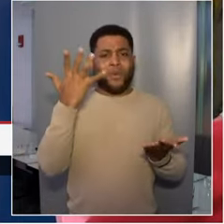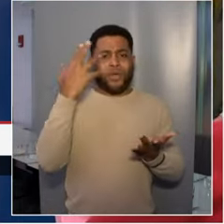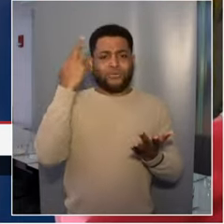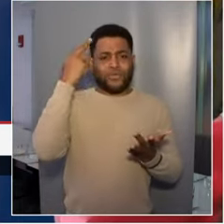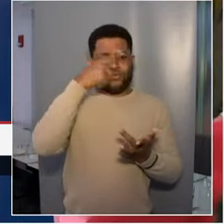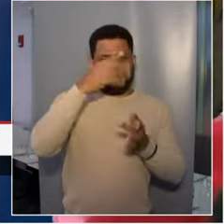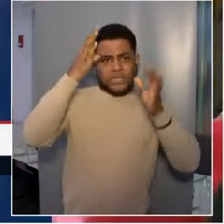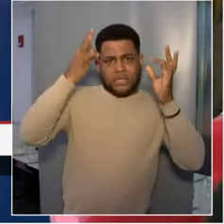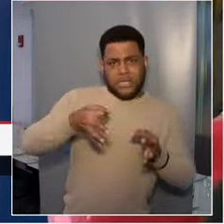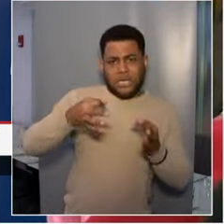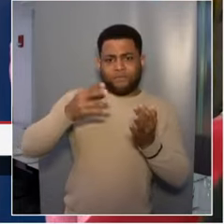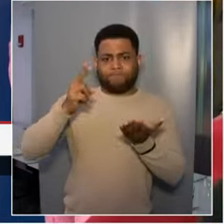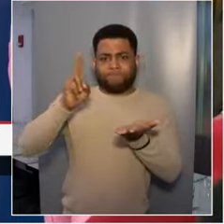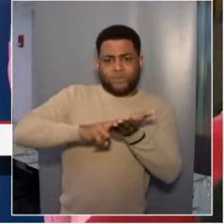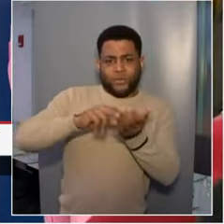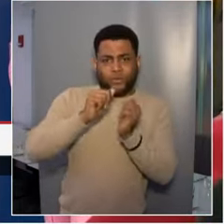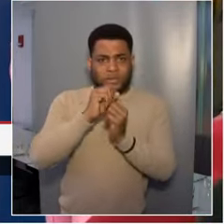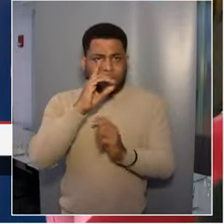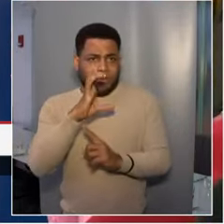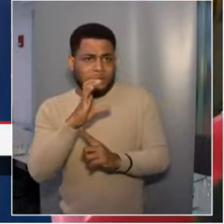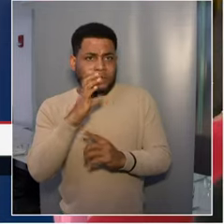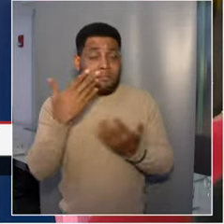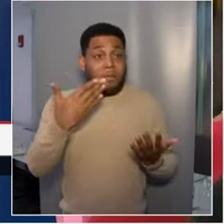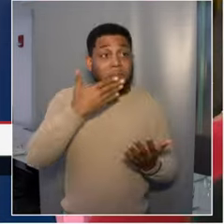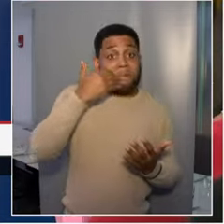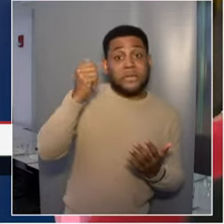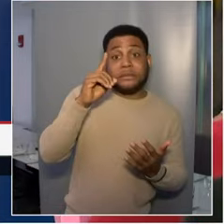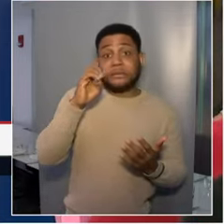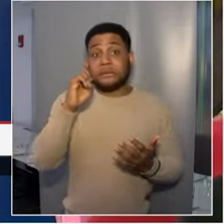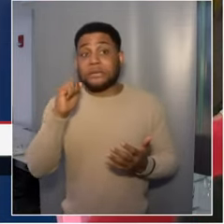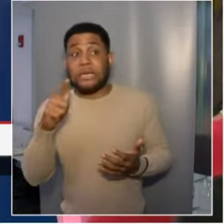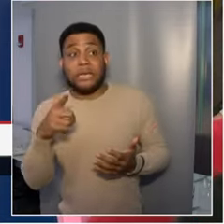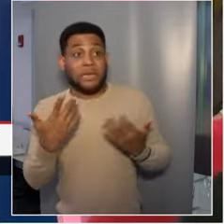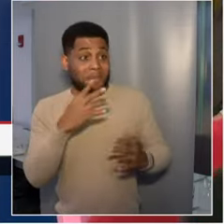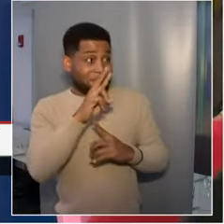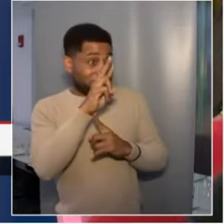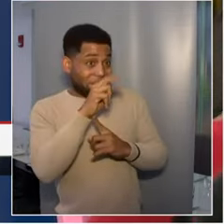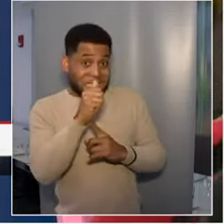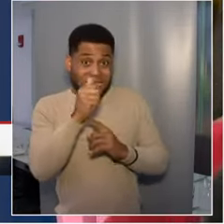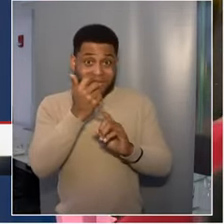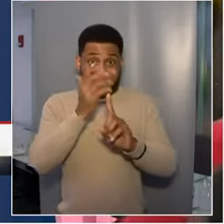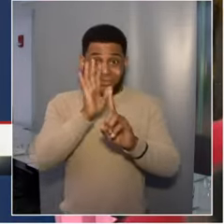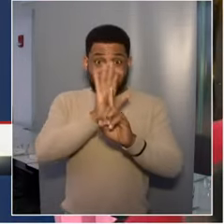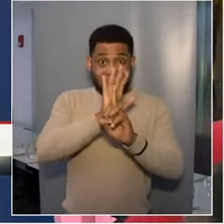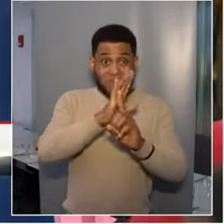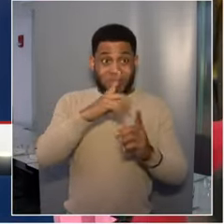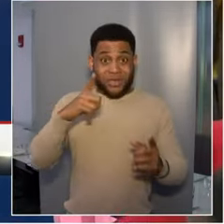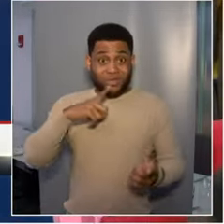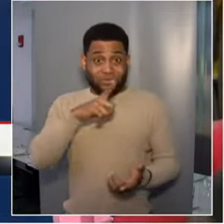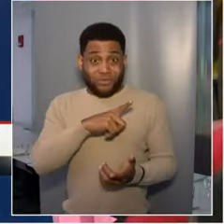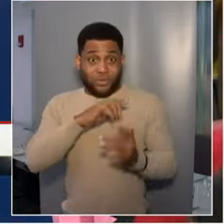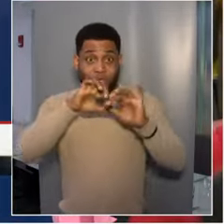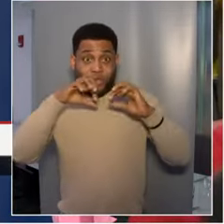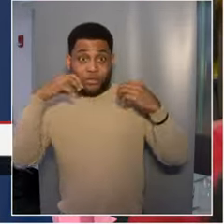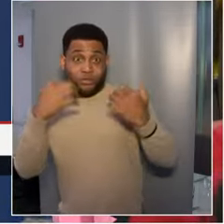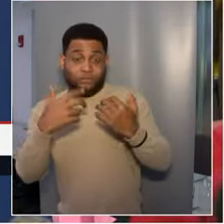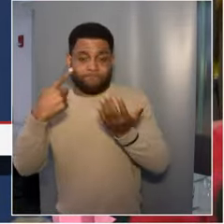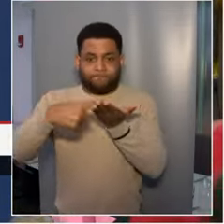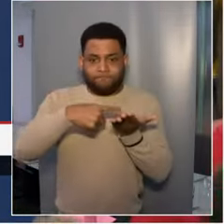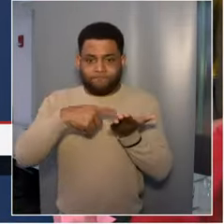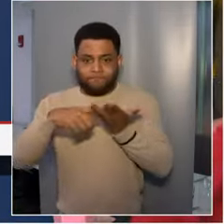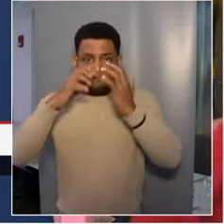the best deal? Was it that the Virginia General Assembly and things broke down in Richmond? Was it the Attorney General threatening to go to court to defend